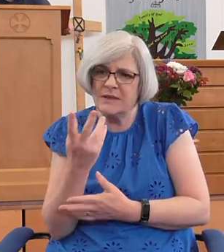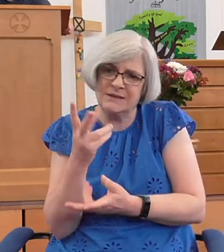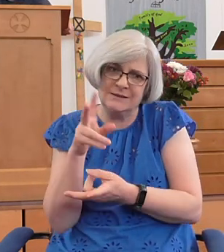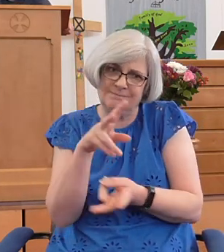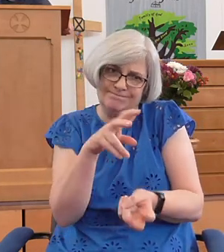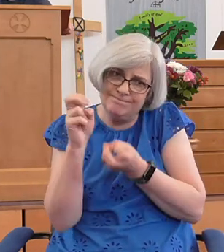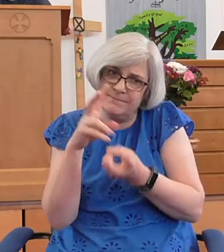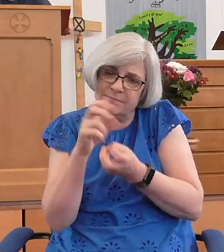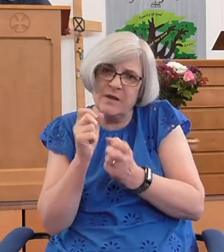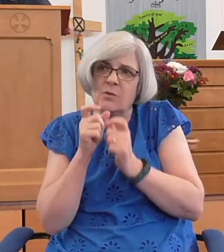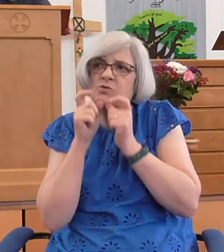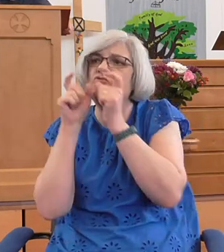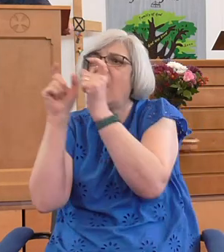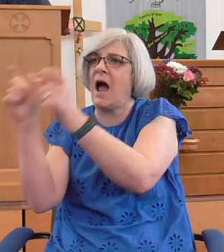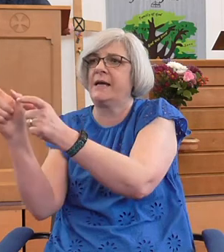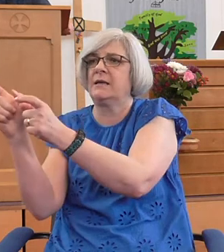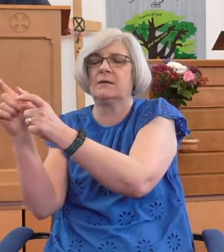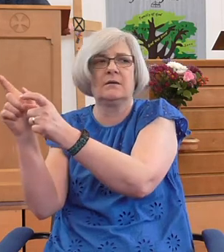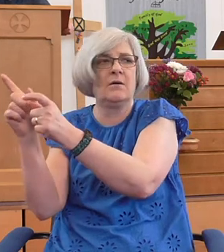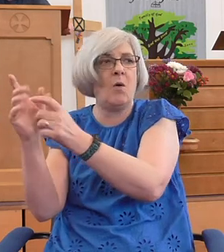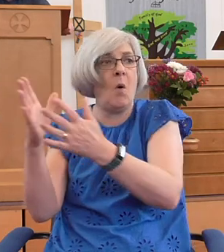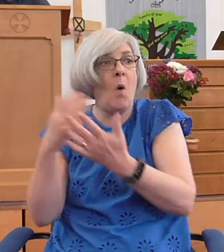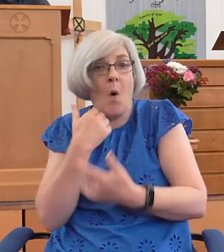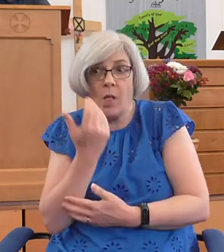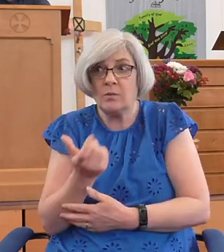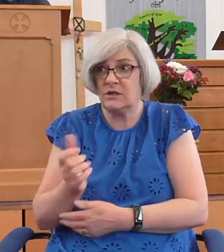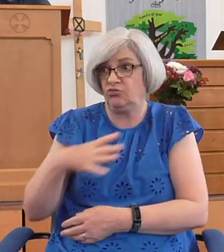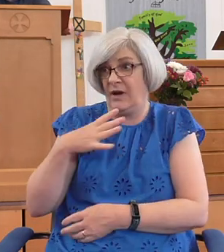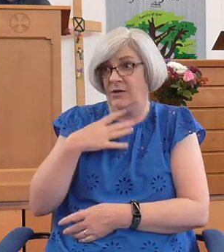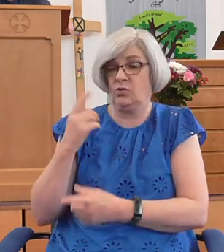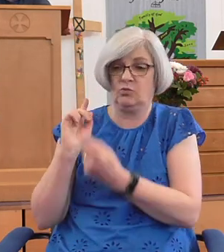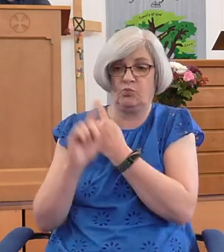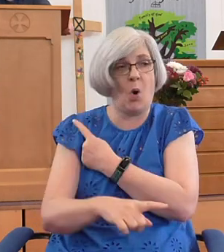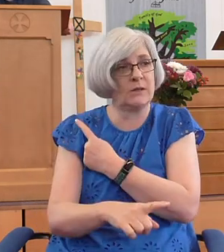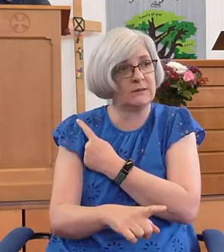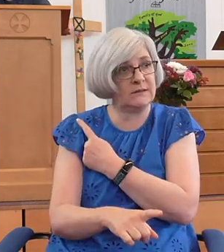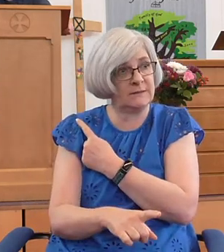cries, and always ready to respond.